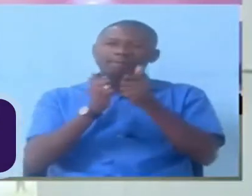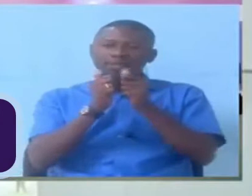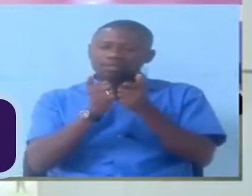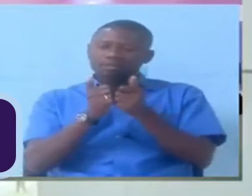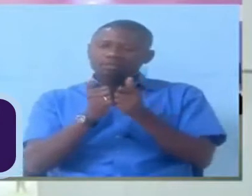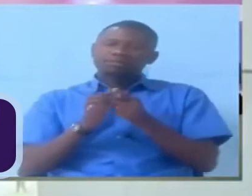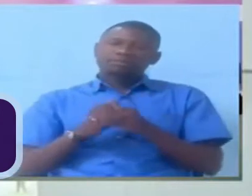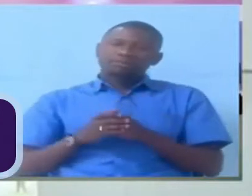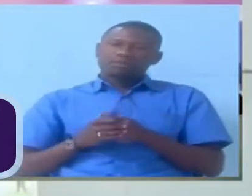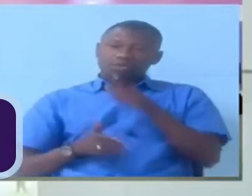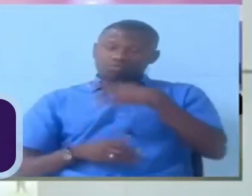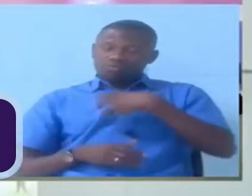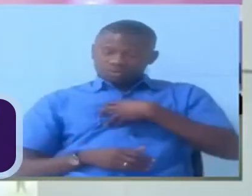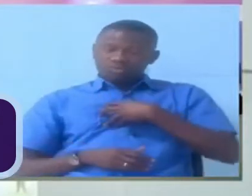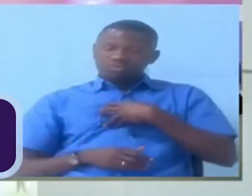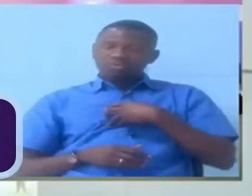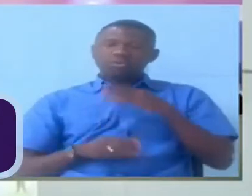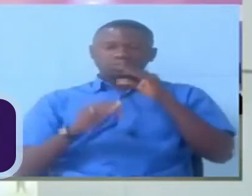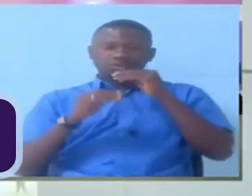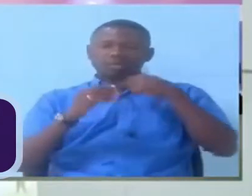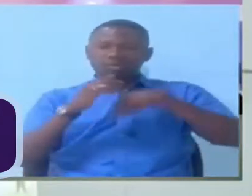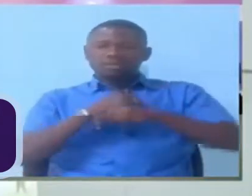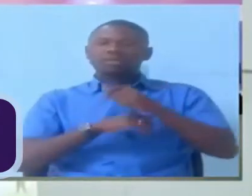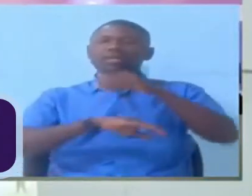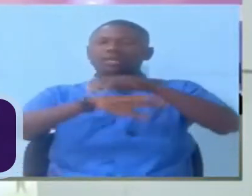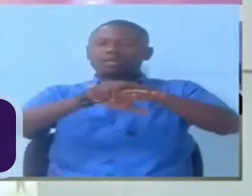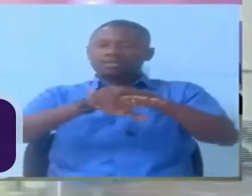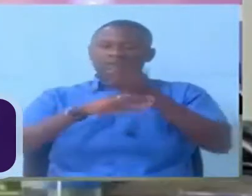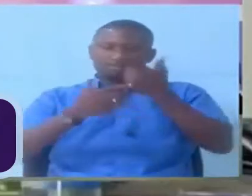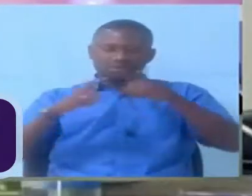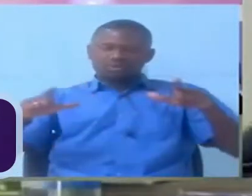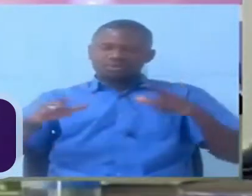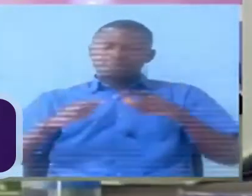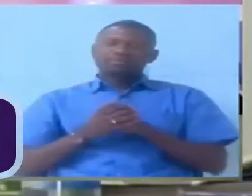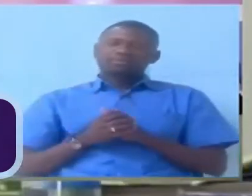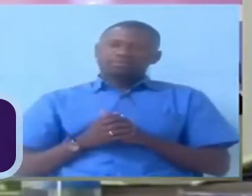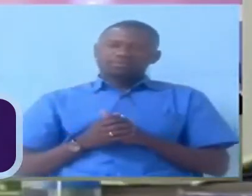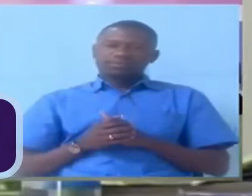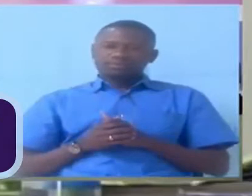speak in any of the local languages. In Mandinka.